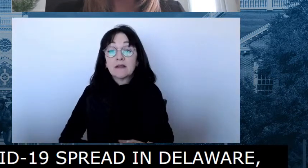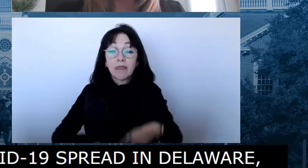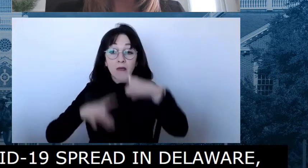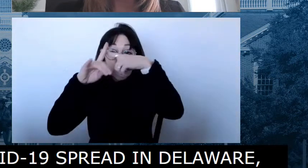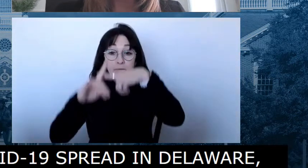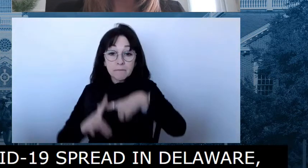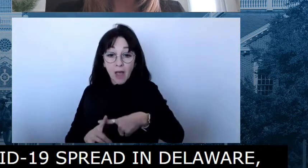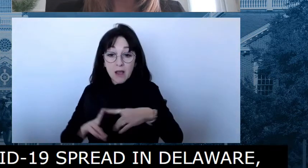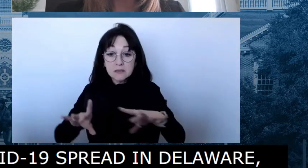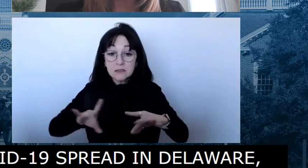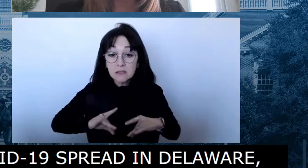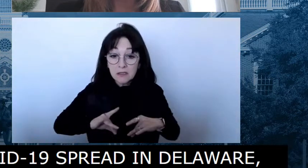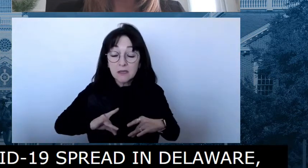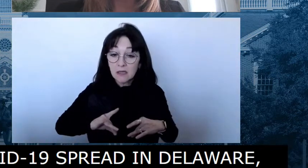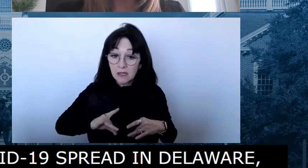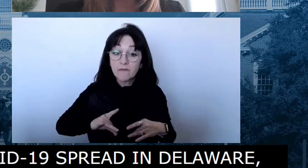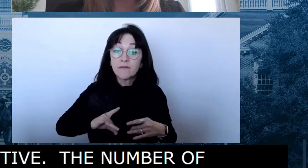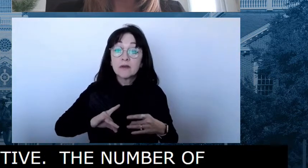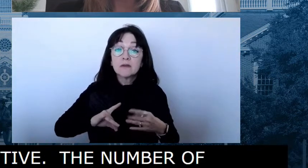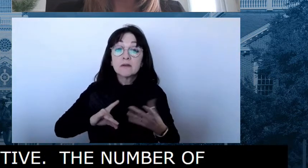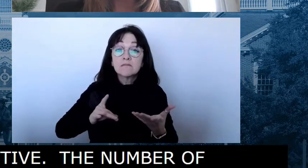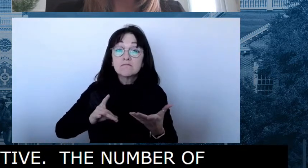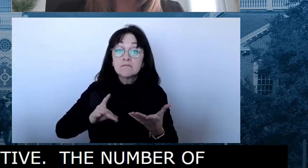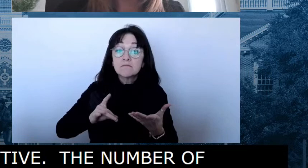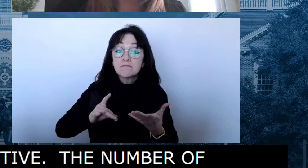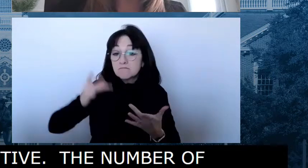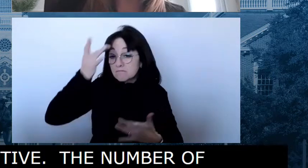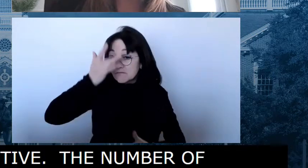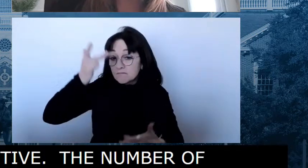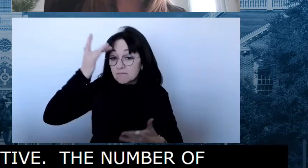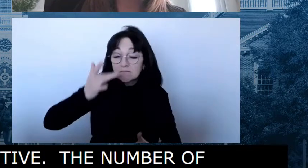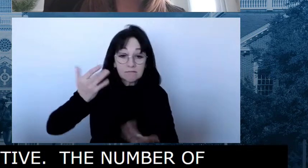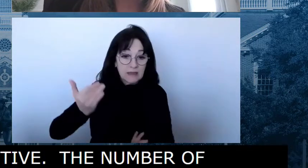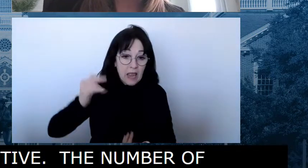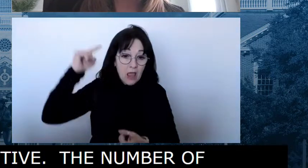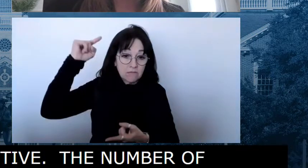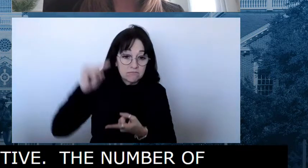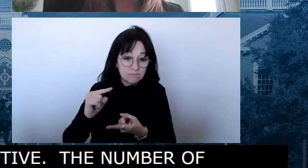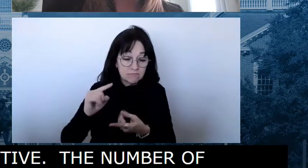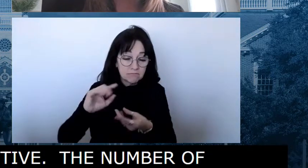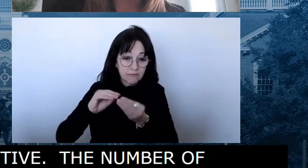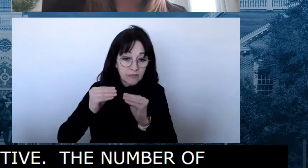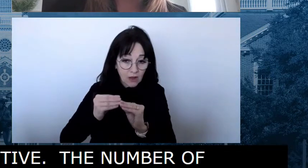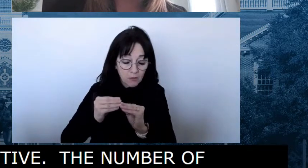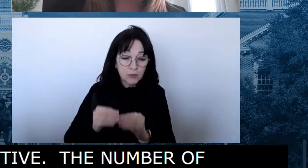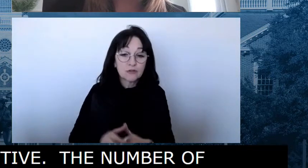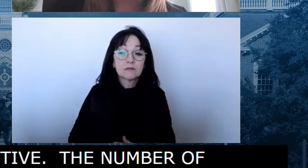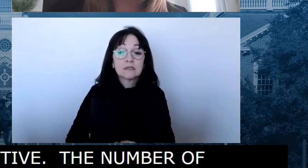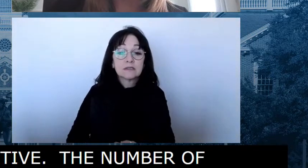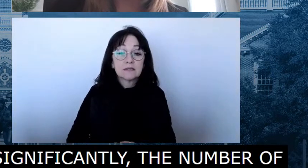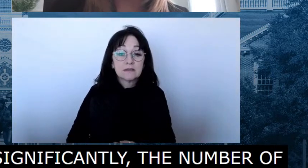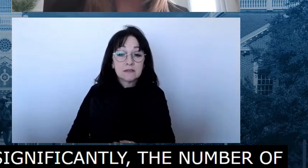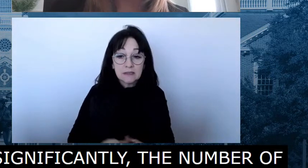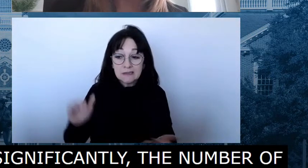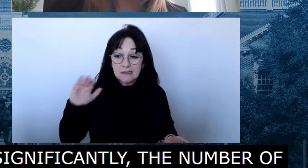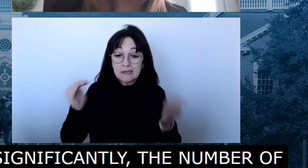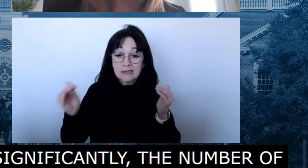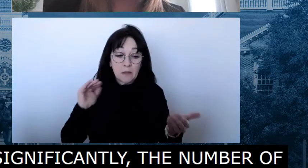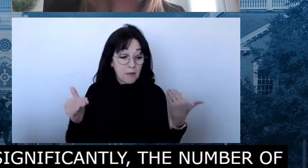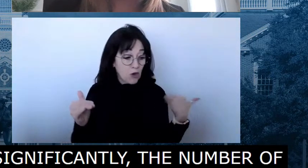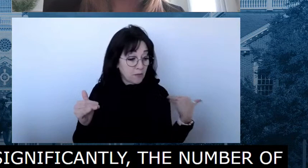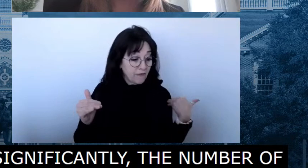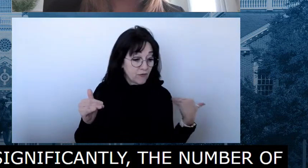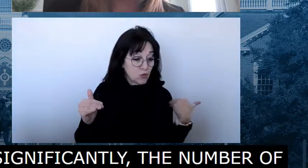down significantly. The number of the percent positive is down significantly from well over